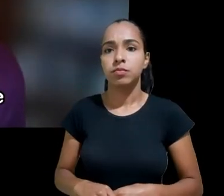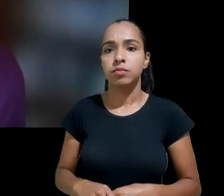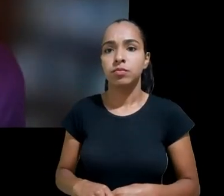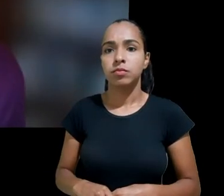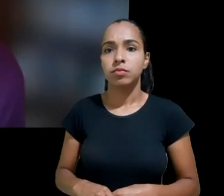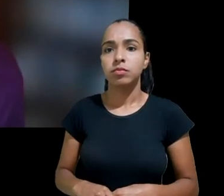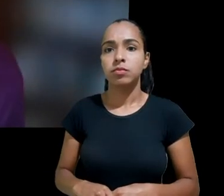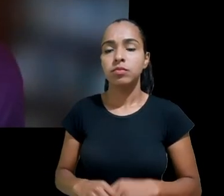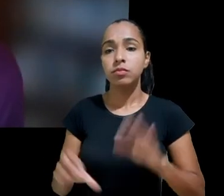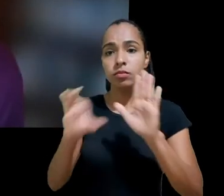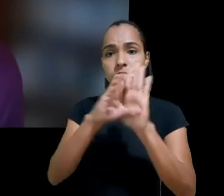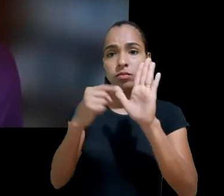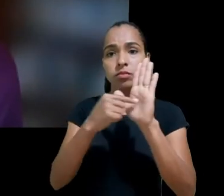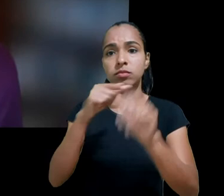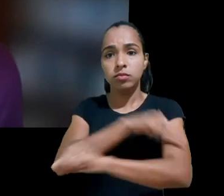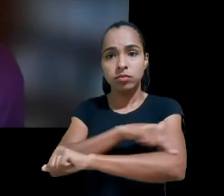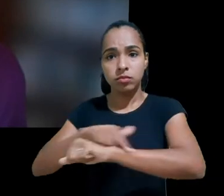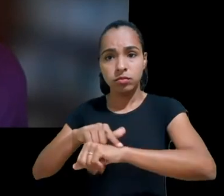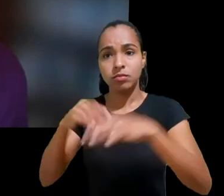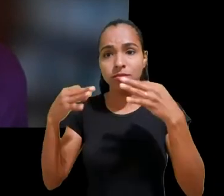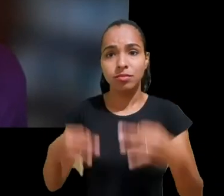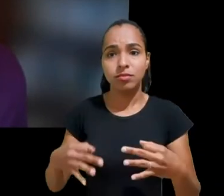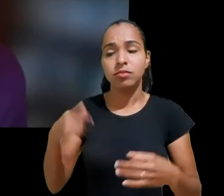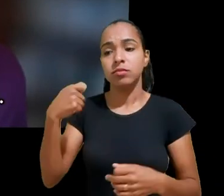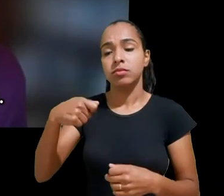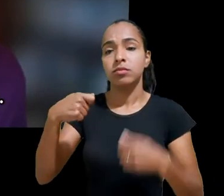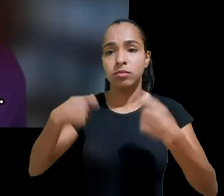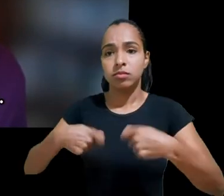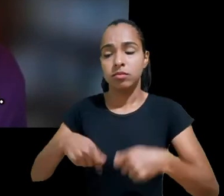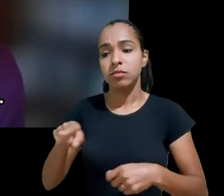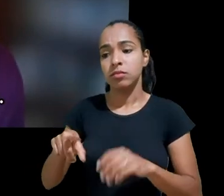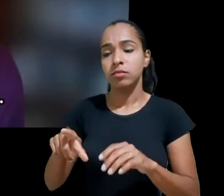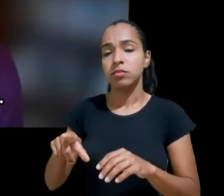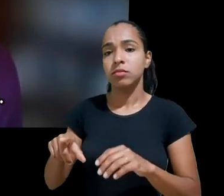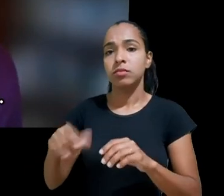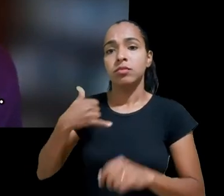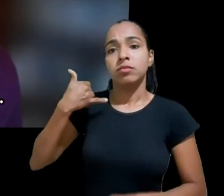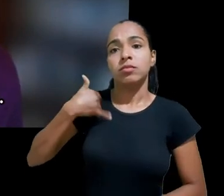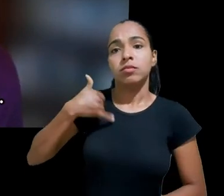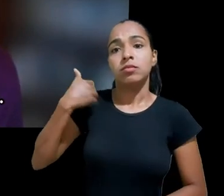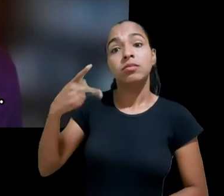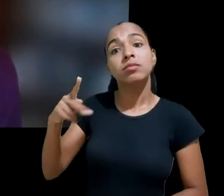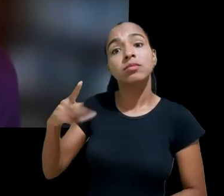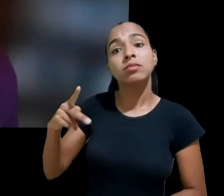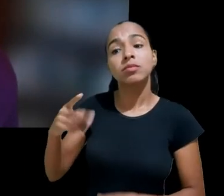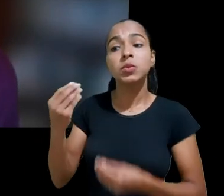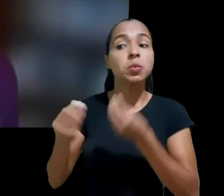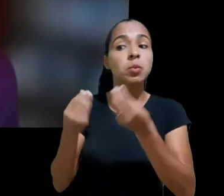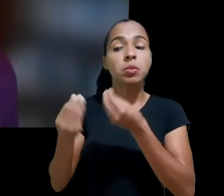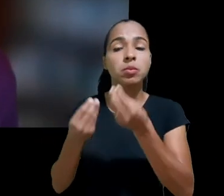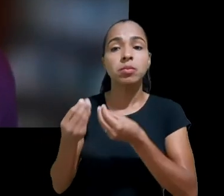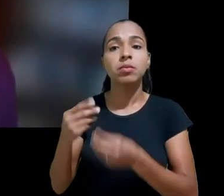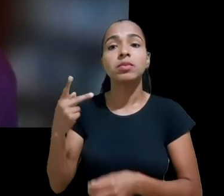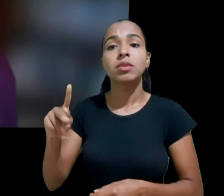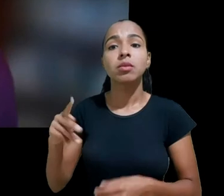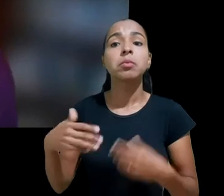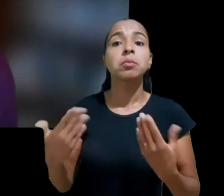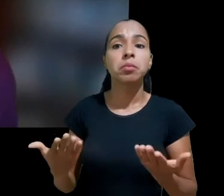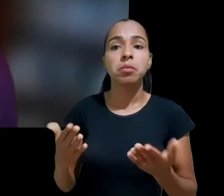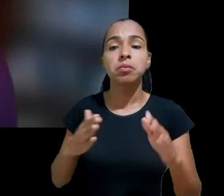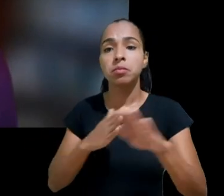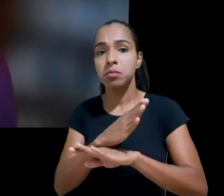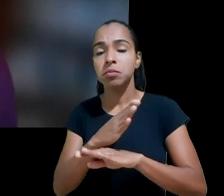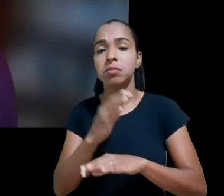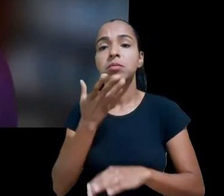design of relevant information society services that are likely to be accessed by children and note that the scope of that